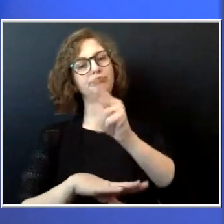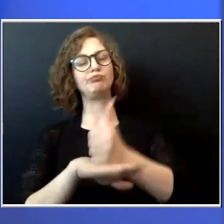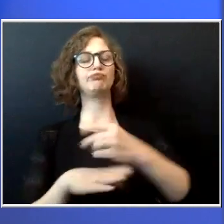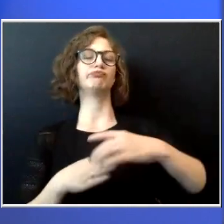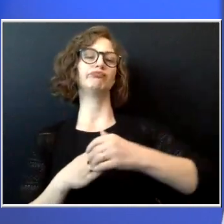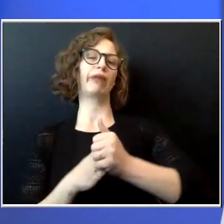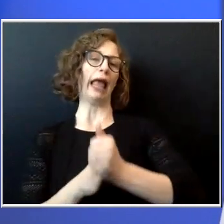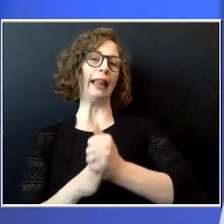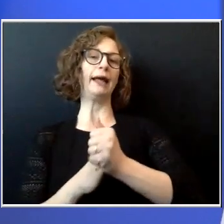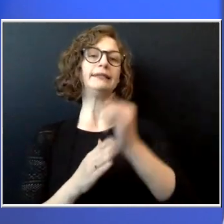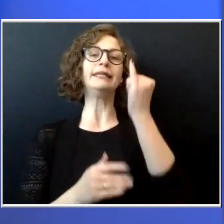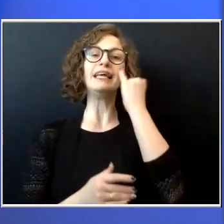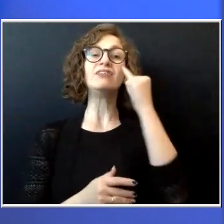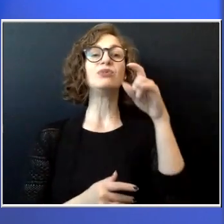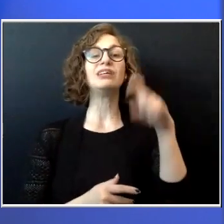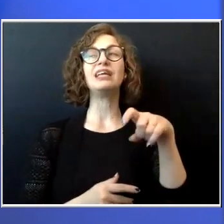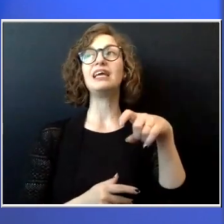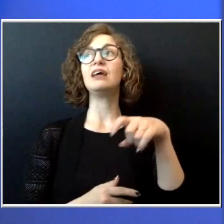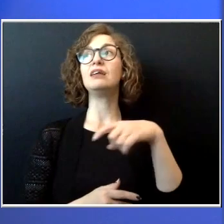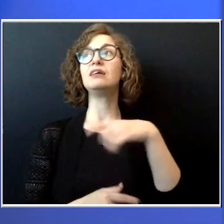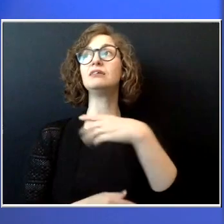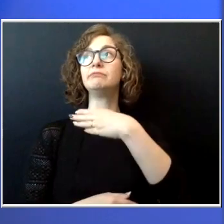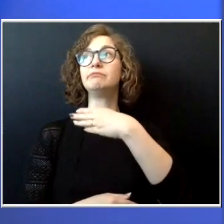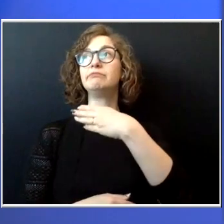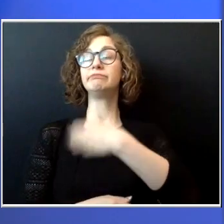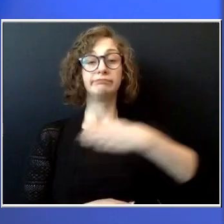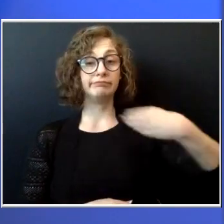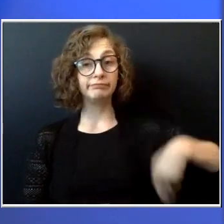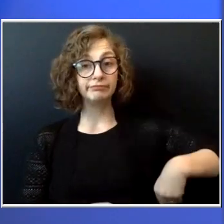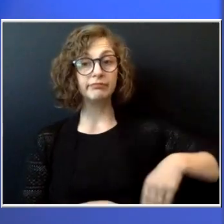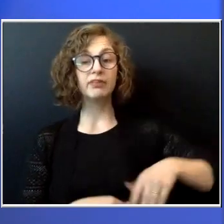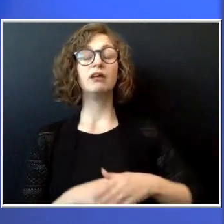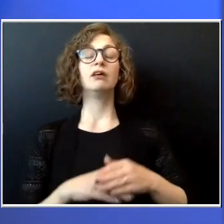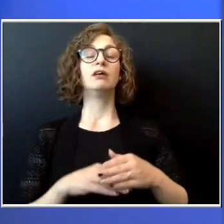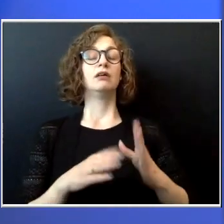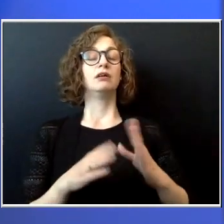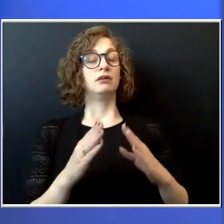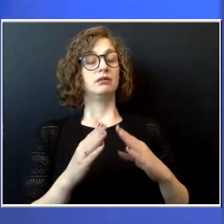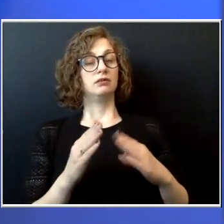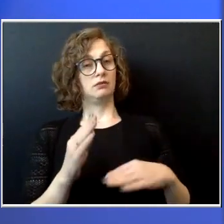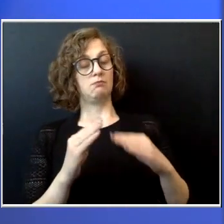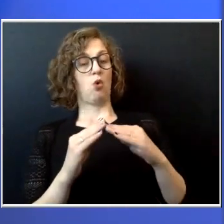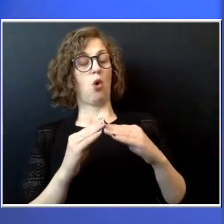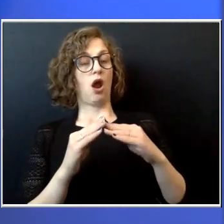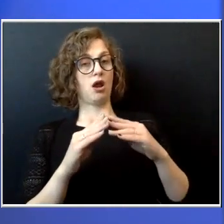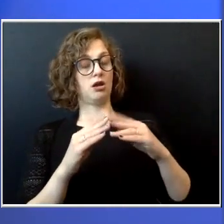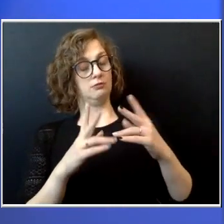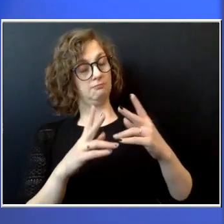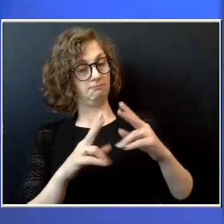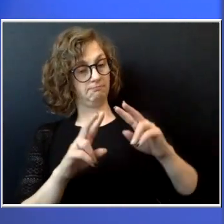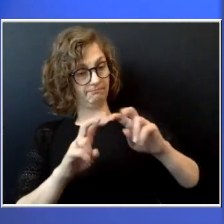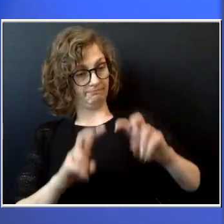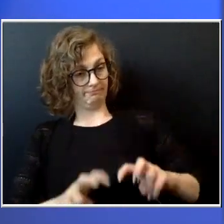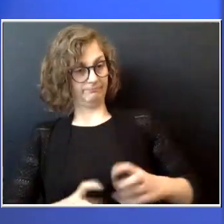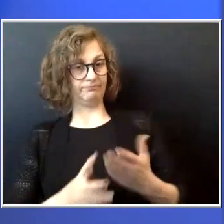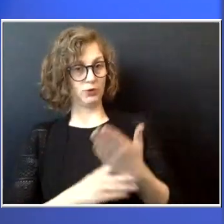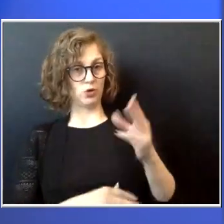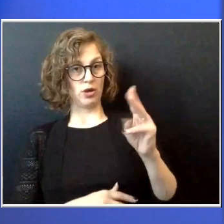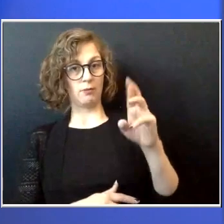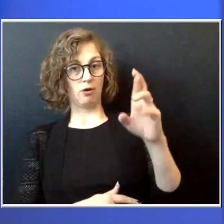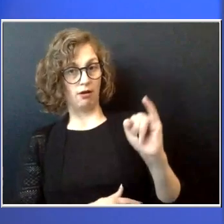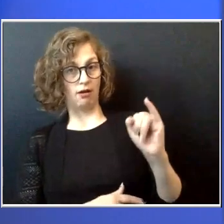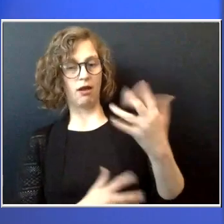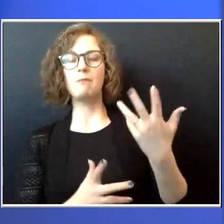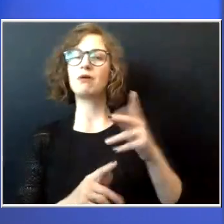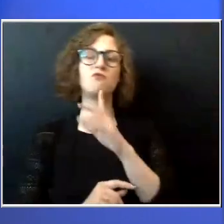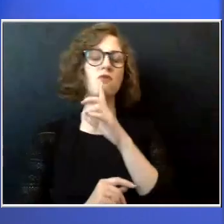bilateral mastectomy, increased screening with MRIs, but really to tailor that information. We have the guidelines,